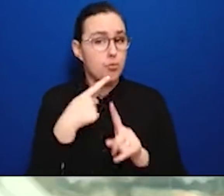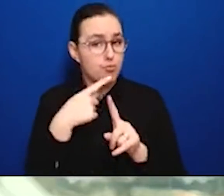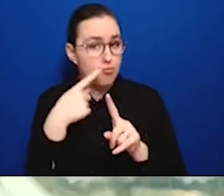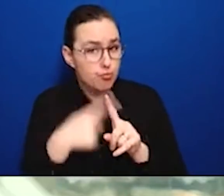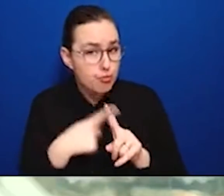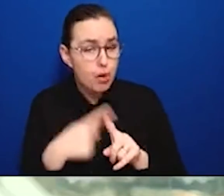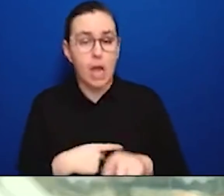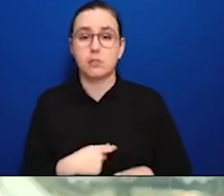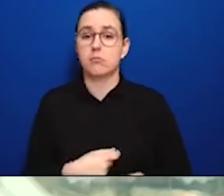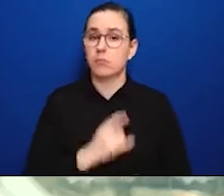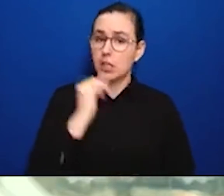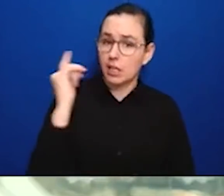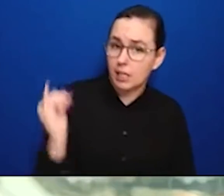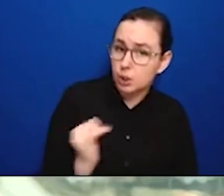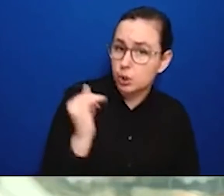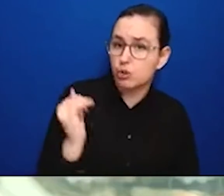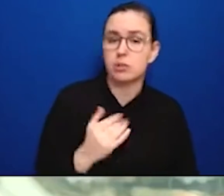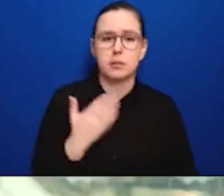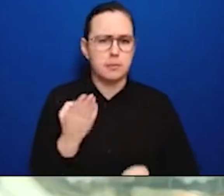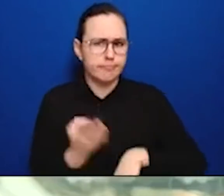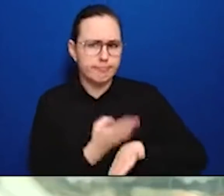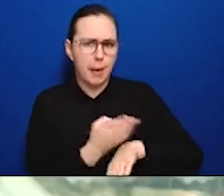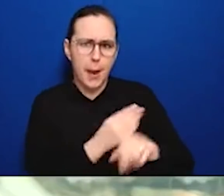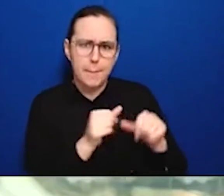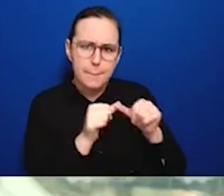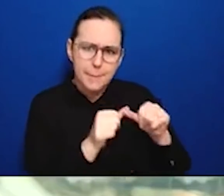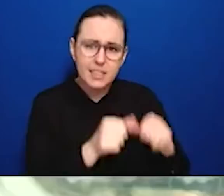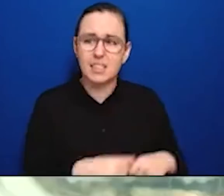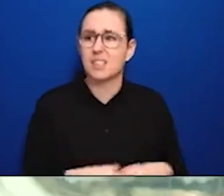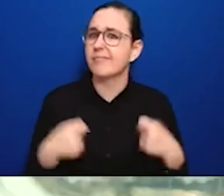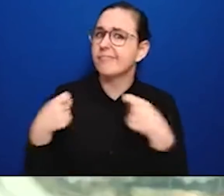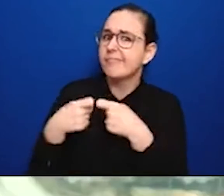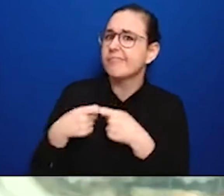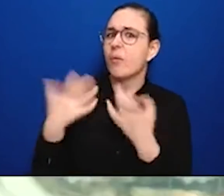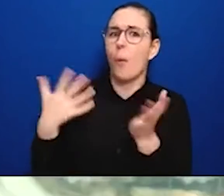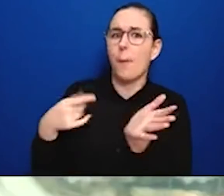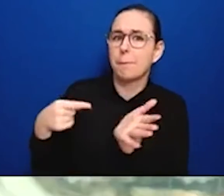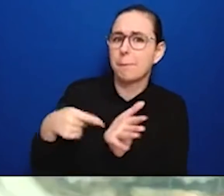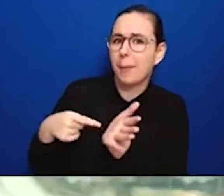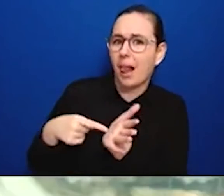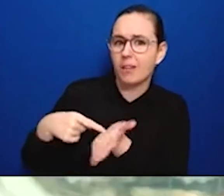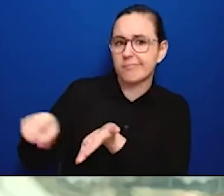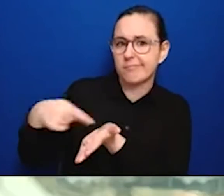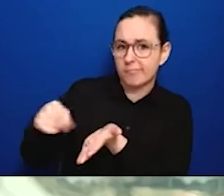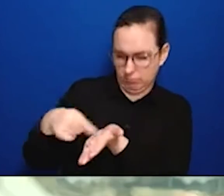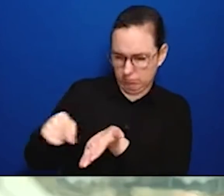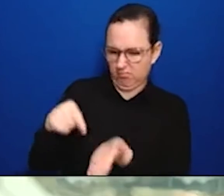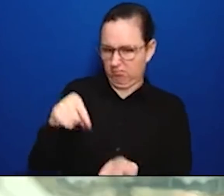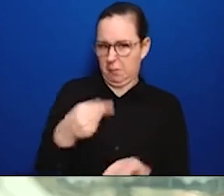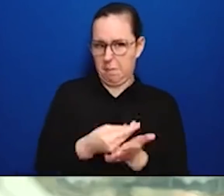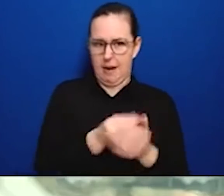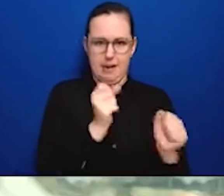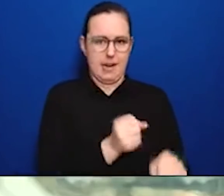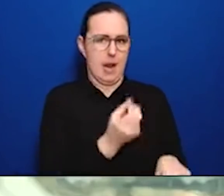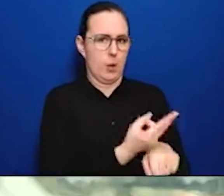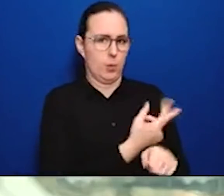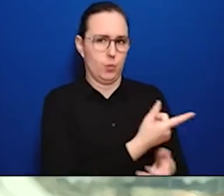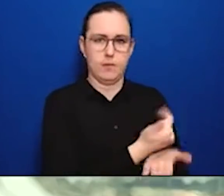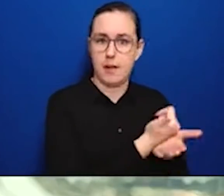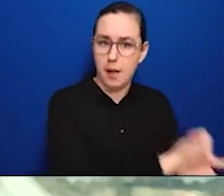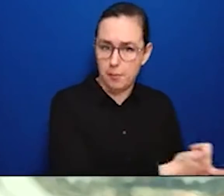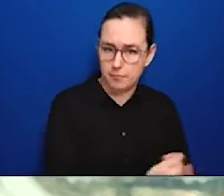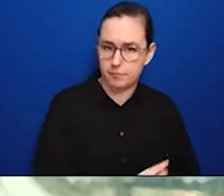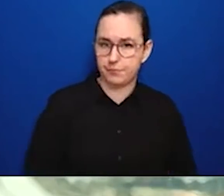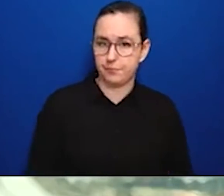with you today so that businesses know that financial support is on its way, and that we're committed to helping them through these very